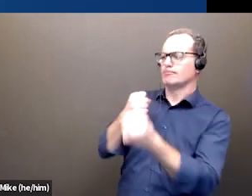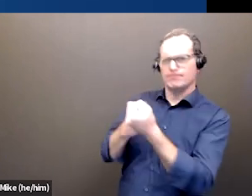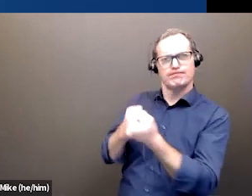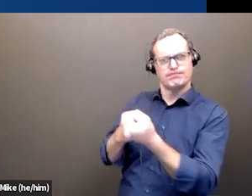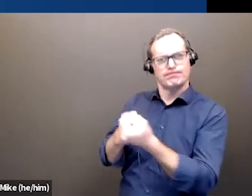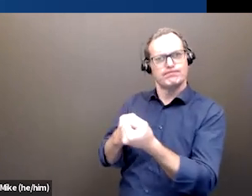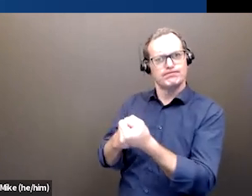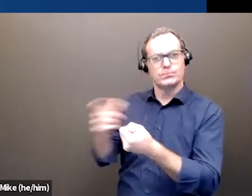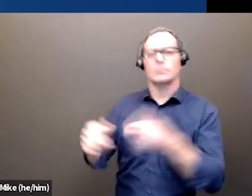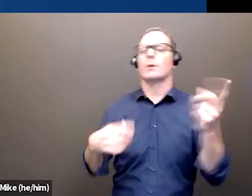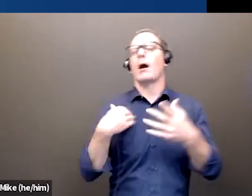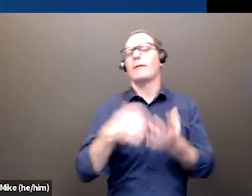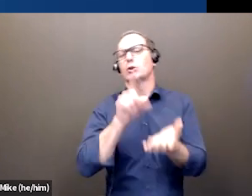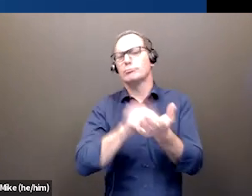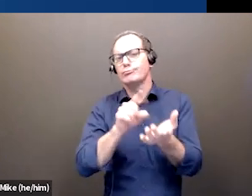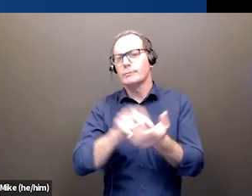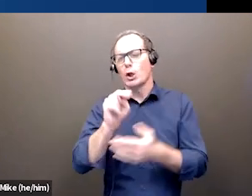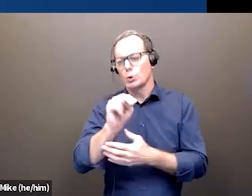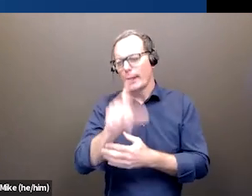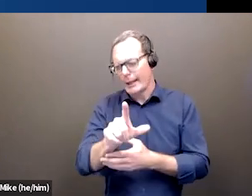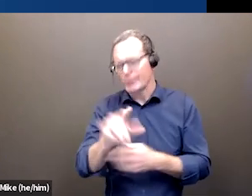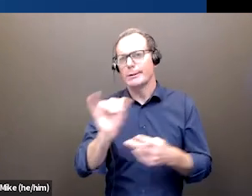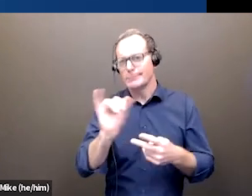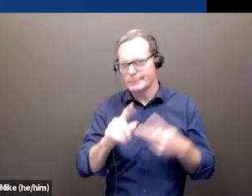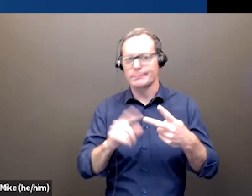biannual newsletter, access to the website,